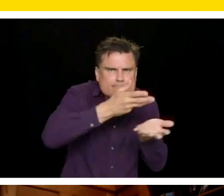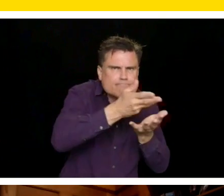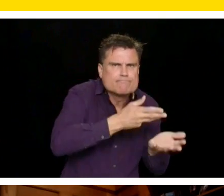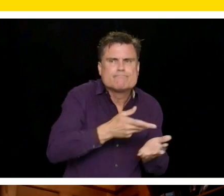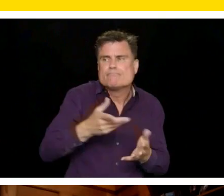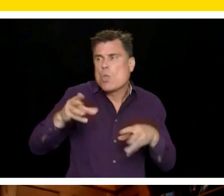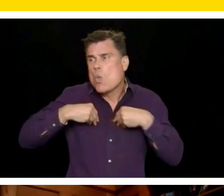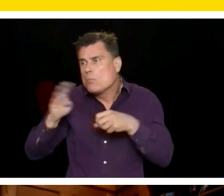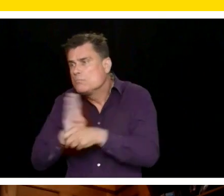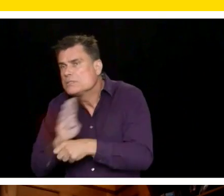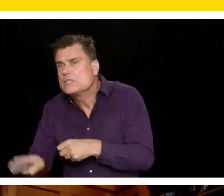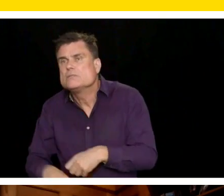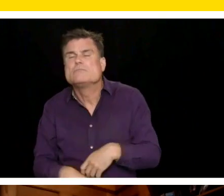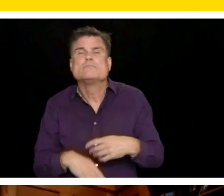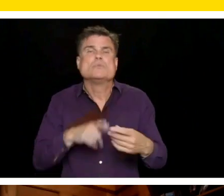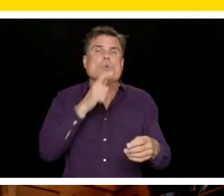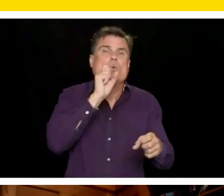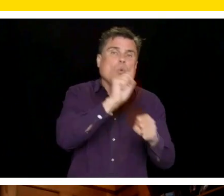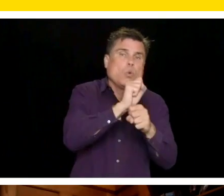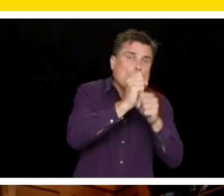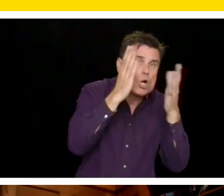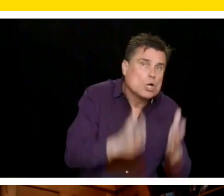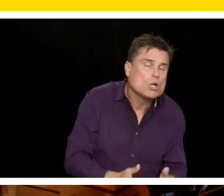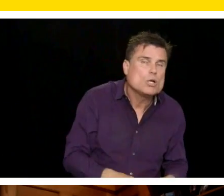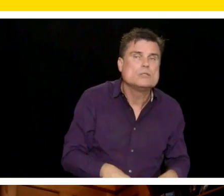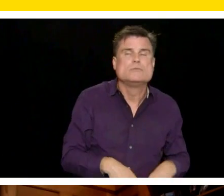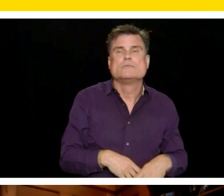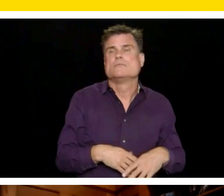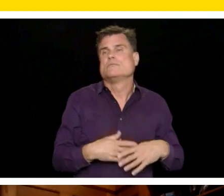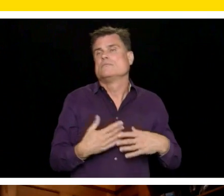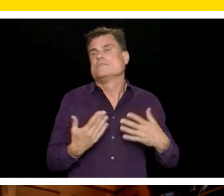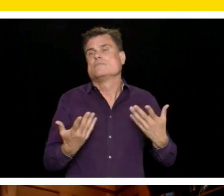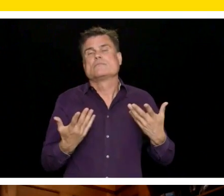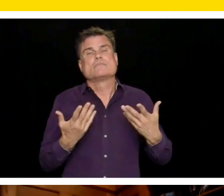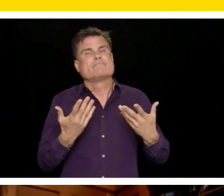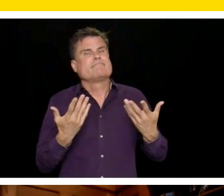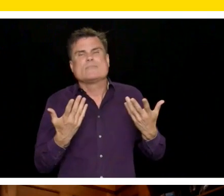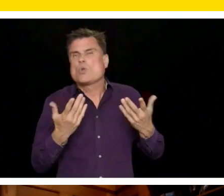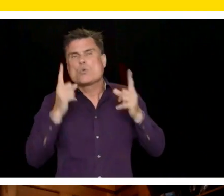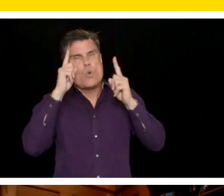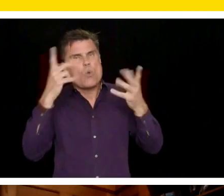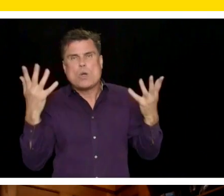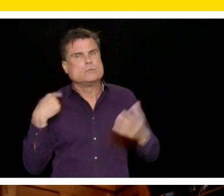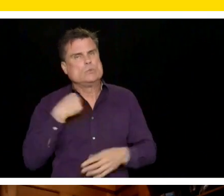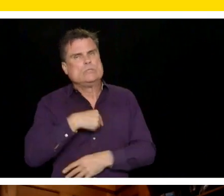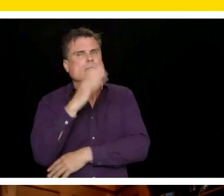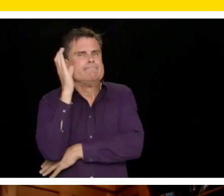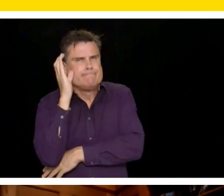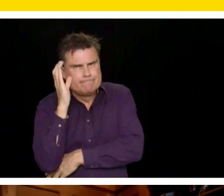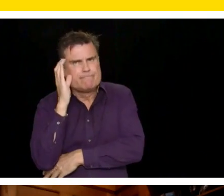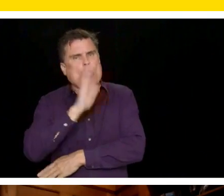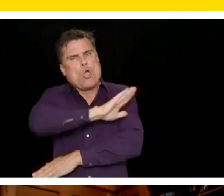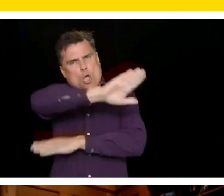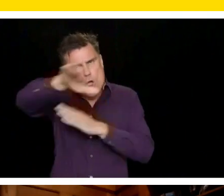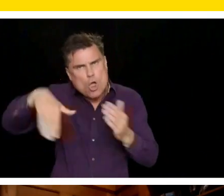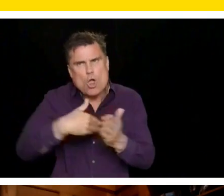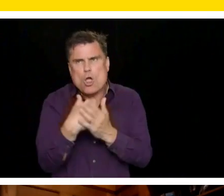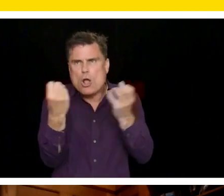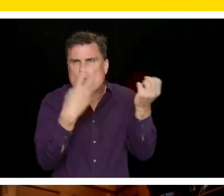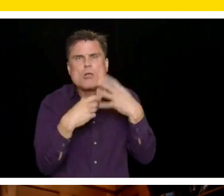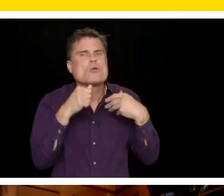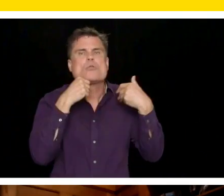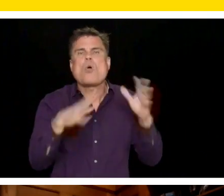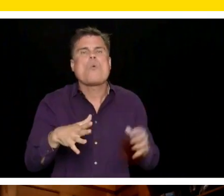being heard and that as we move forward with recovery, we're not leaving people behind. Thank you, Minister. My next question is